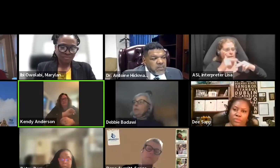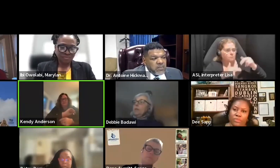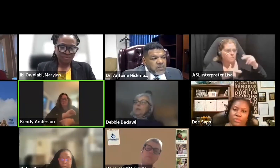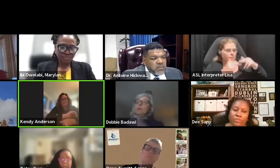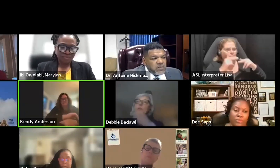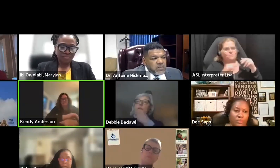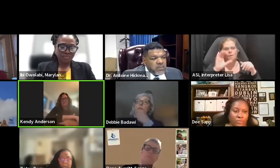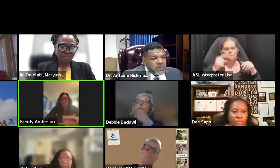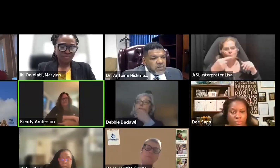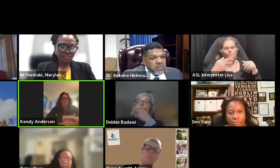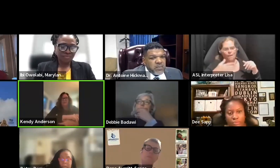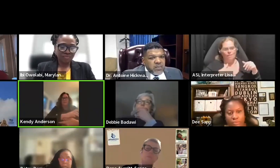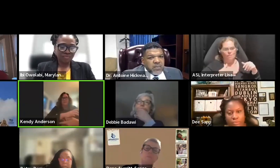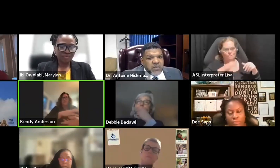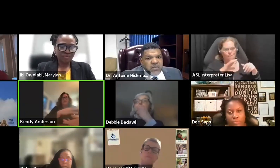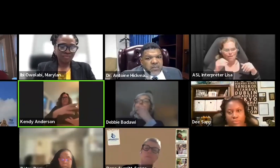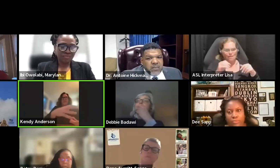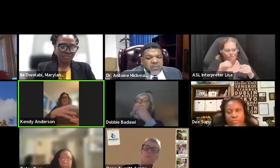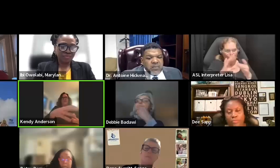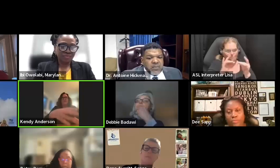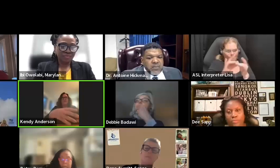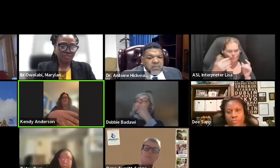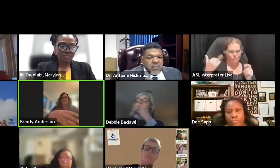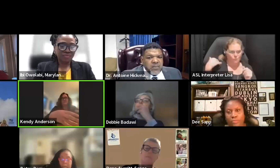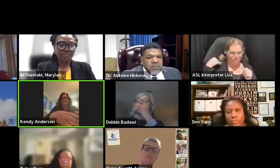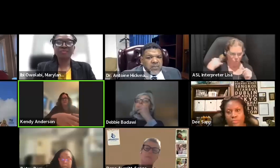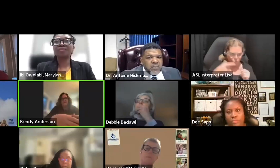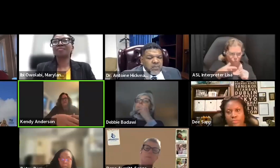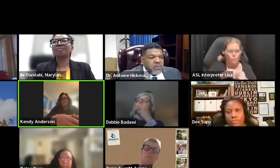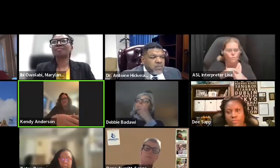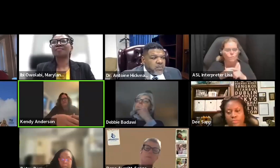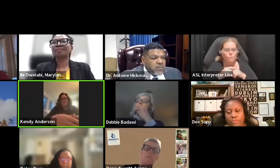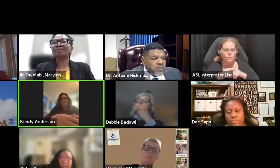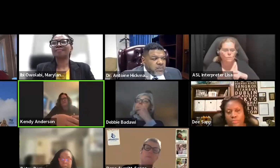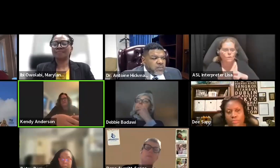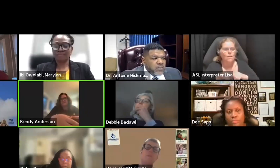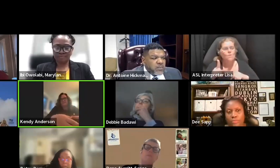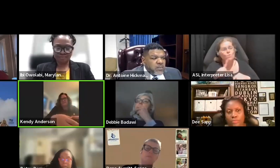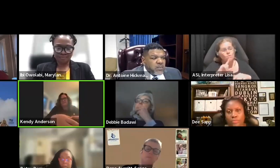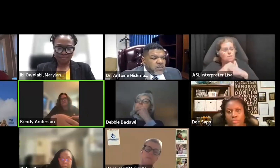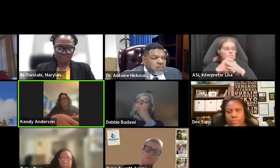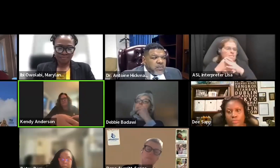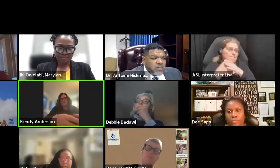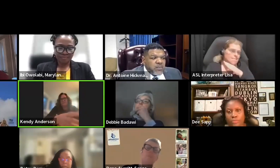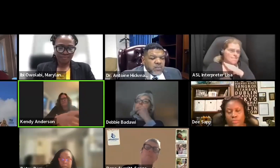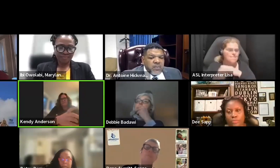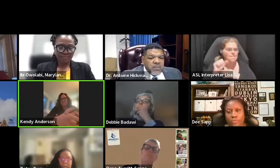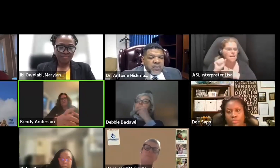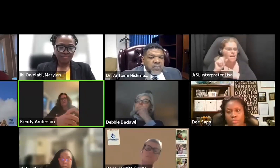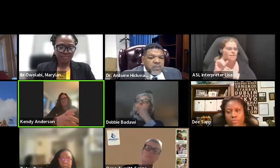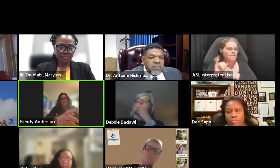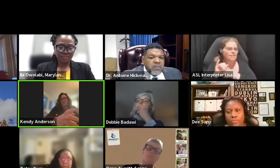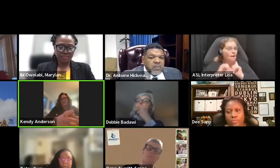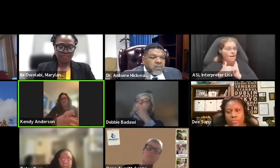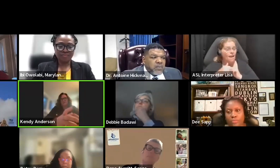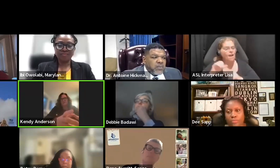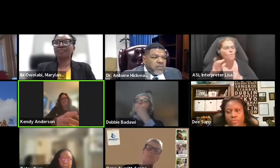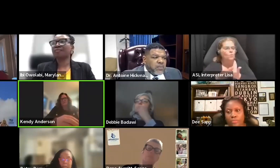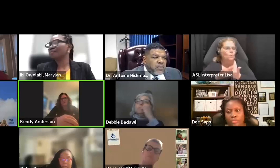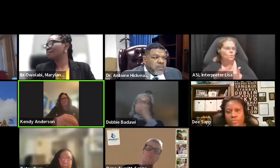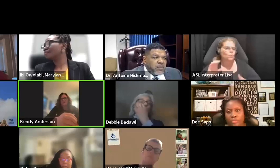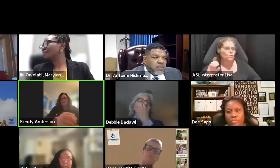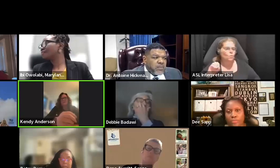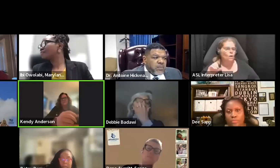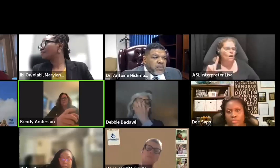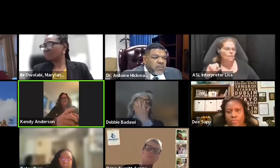my county. She was speaking earlier. We went really deeply into SDIs through our Schoology course, and it's 3 modules.